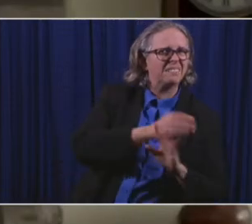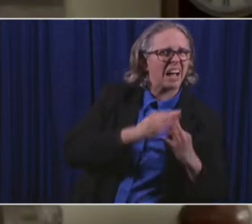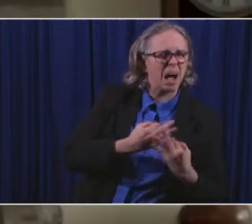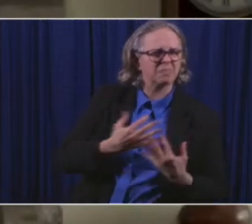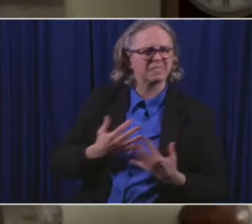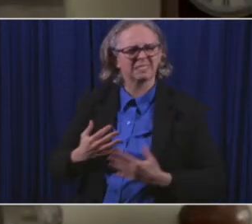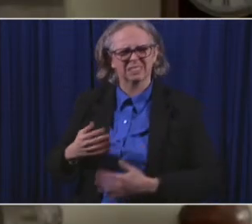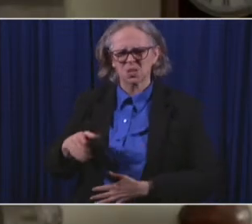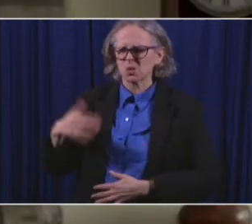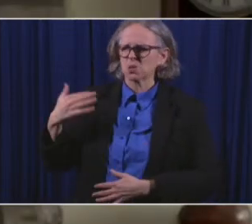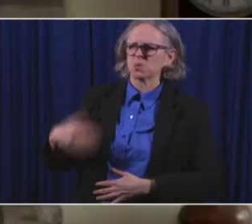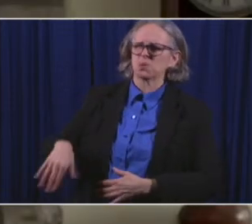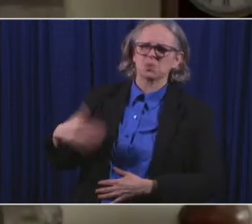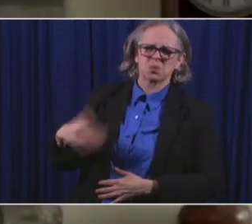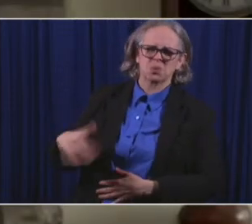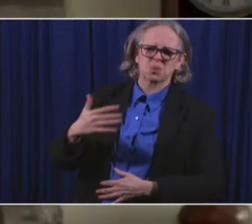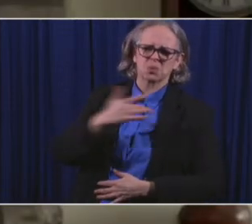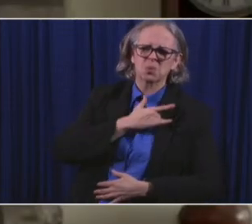Yeah, I can only imagine.